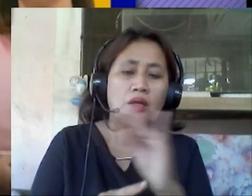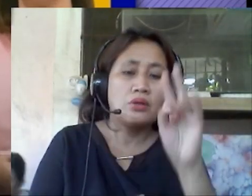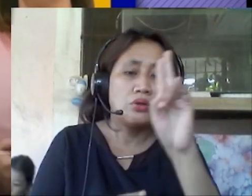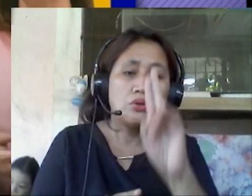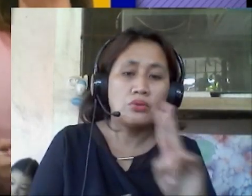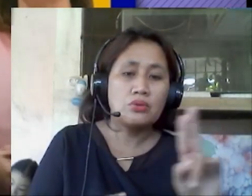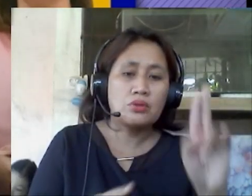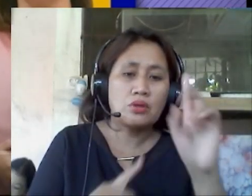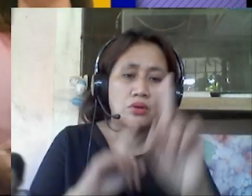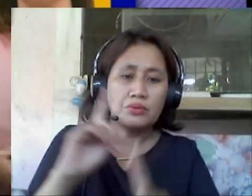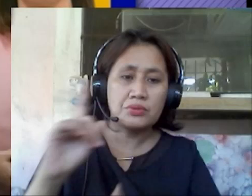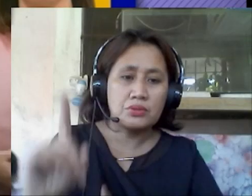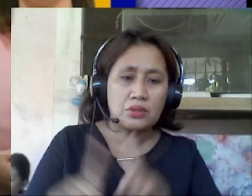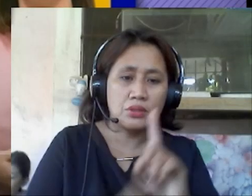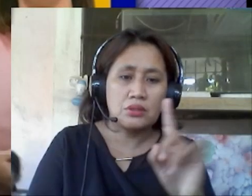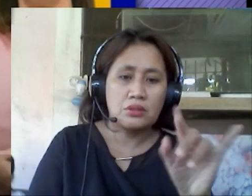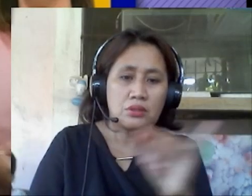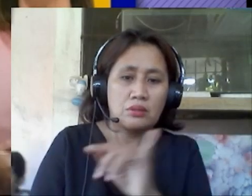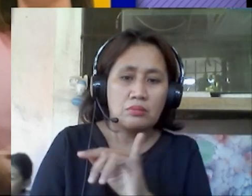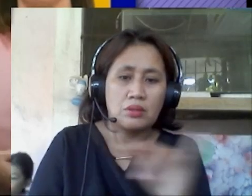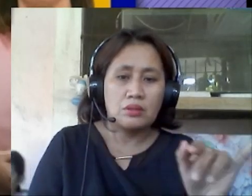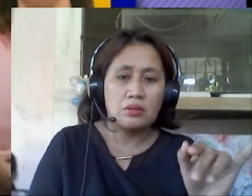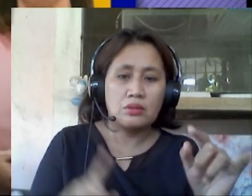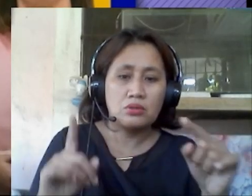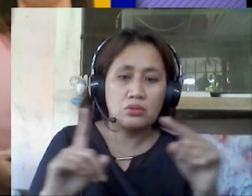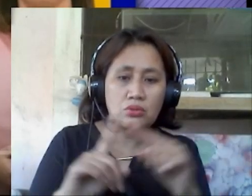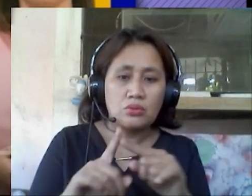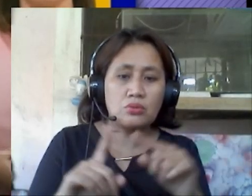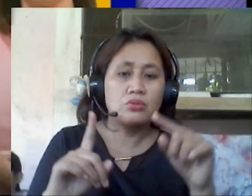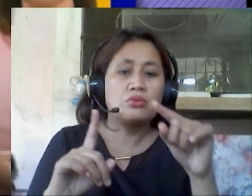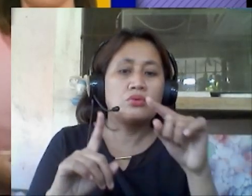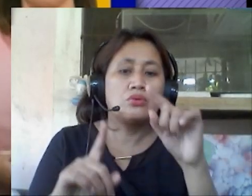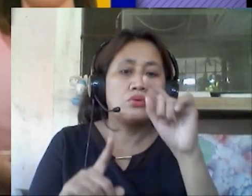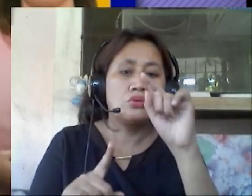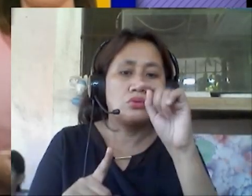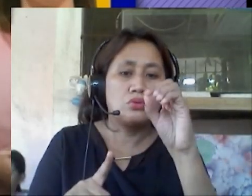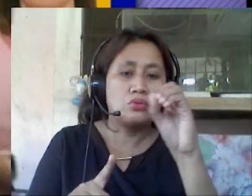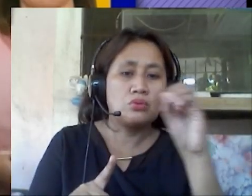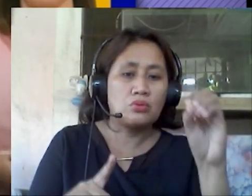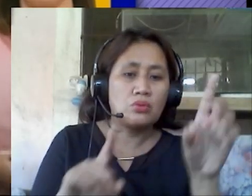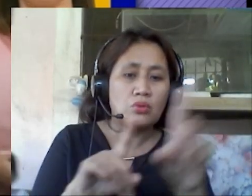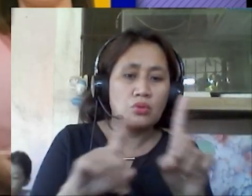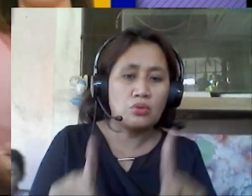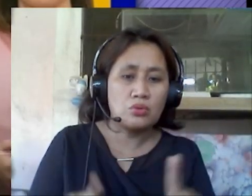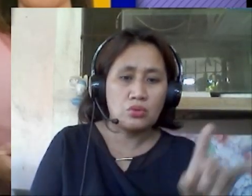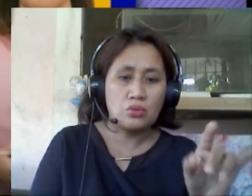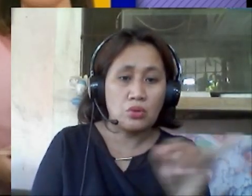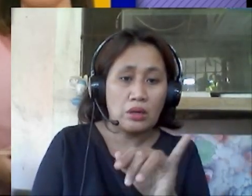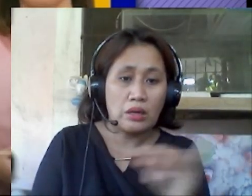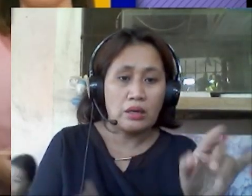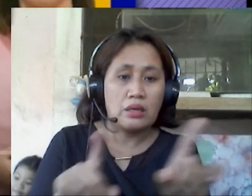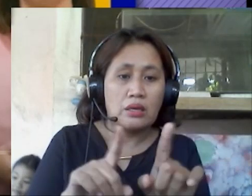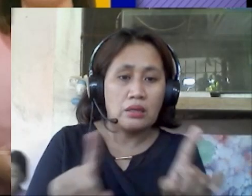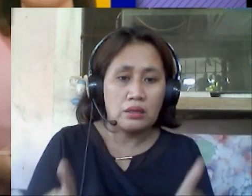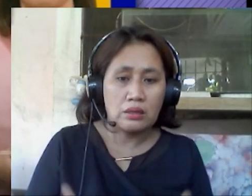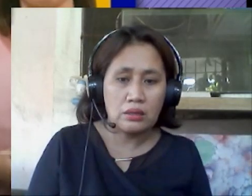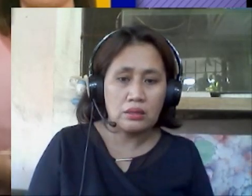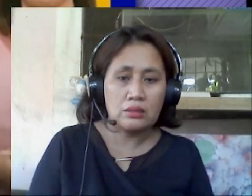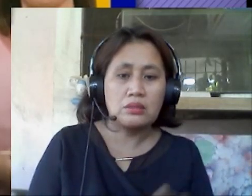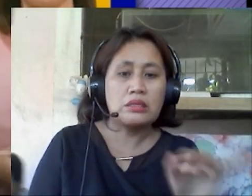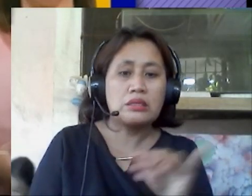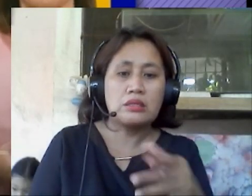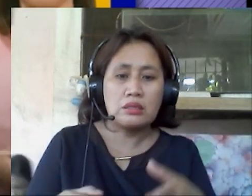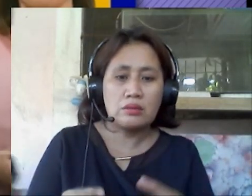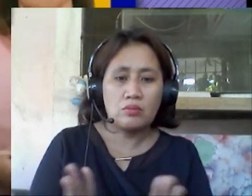as similar to, also, like, as, in the same